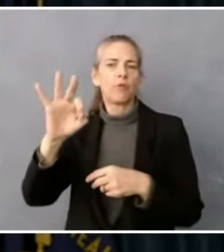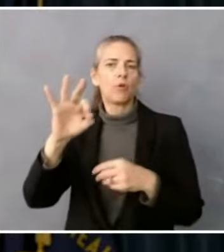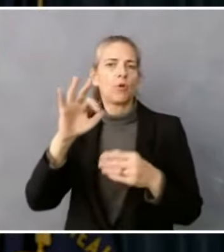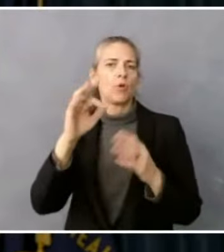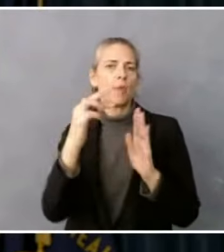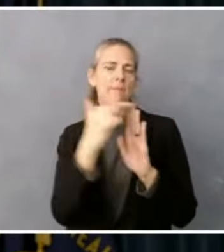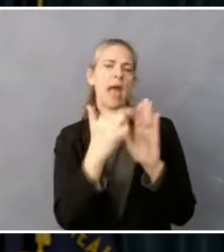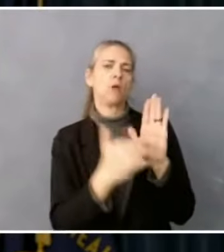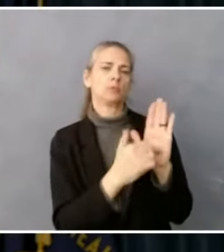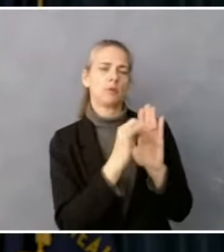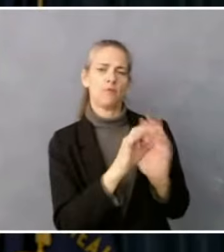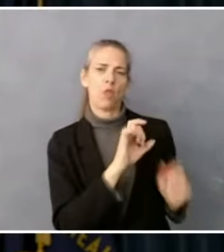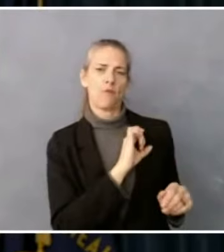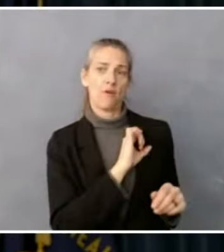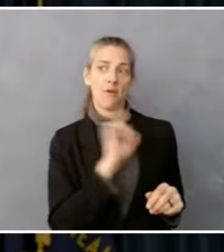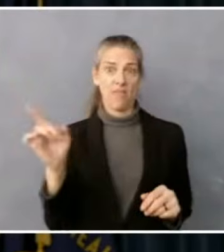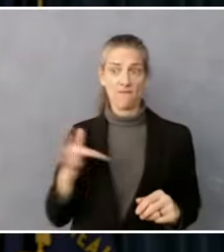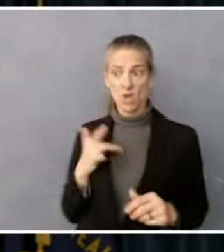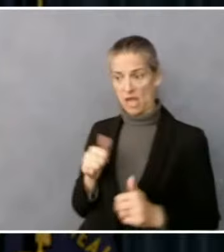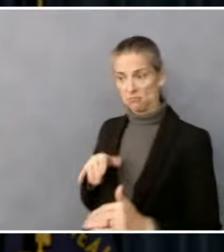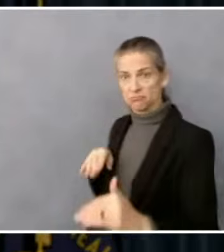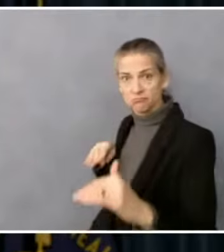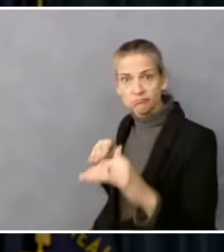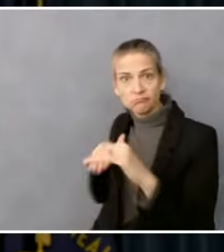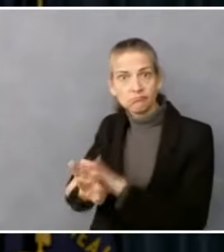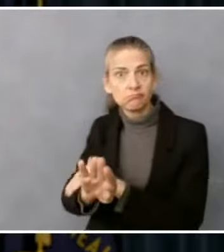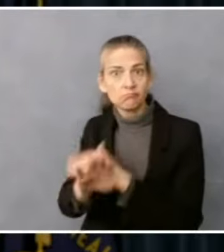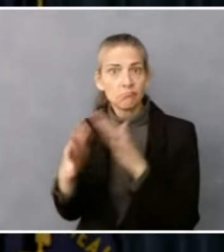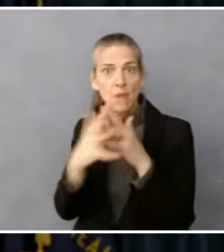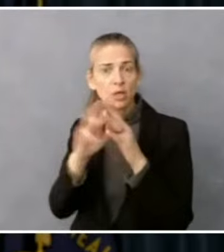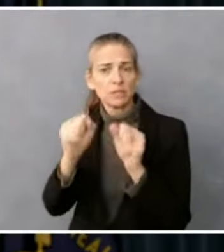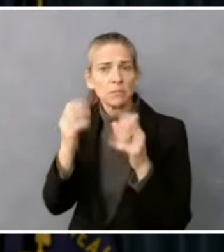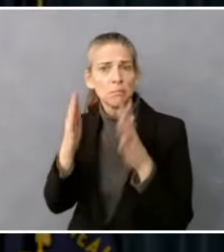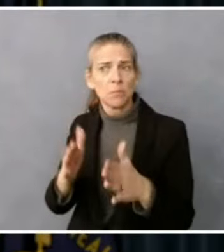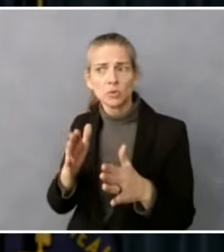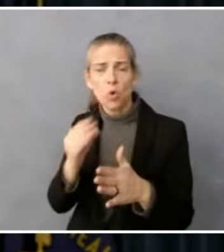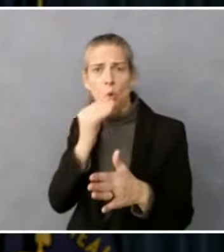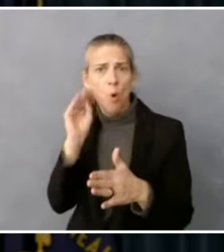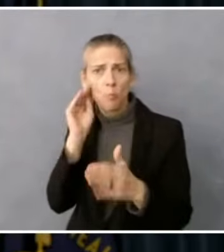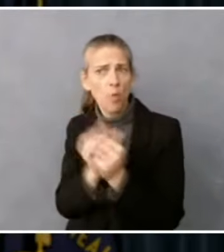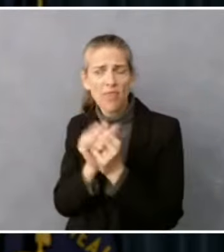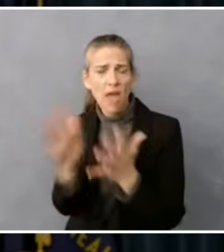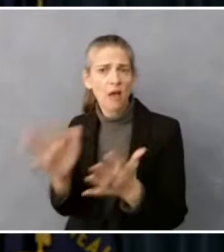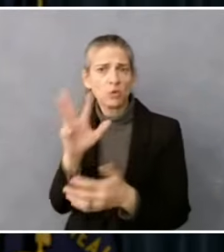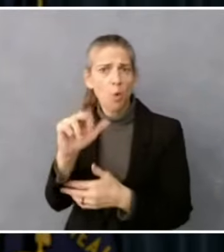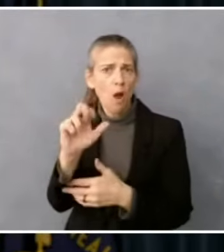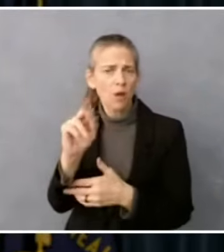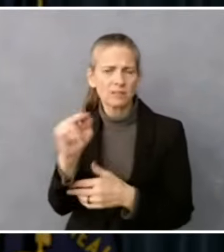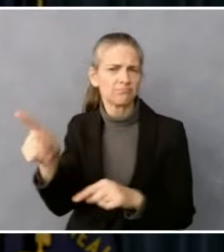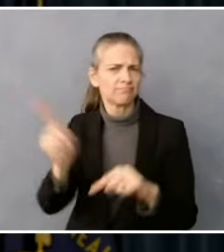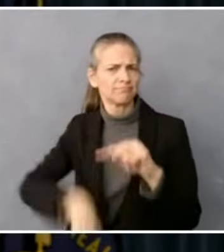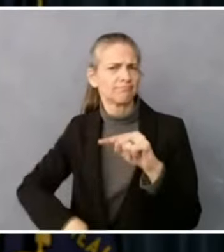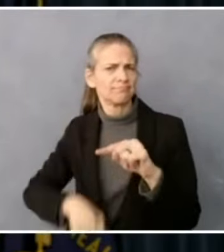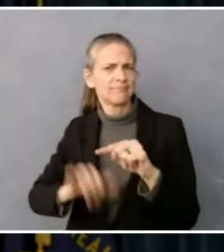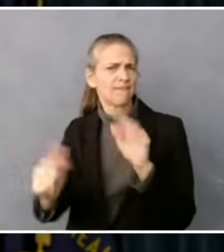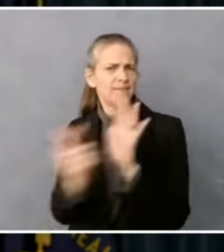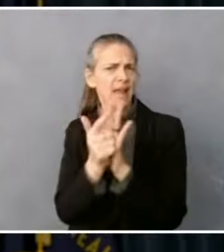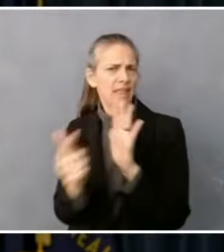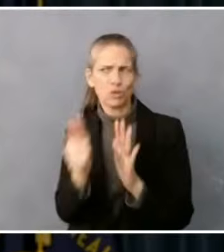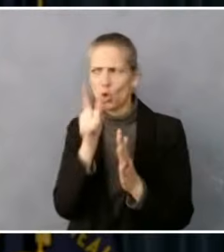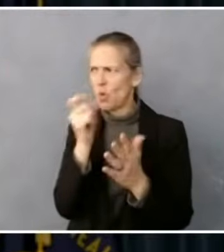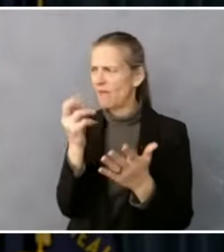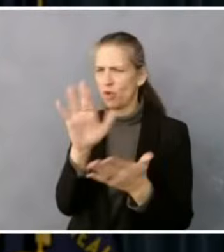believe they can march into an American's home without a judicial warrant. They can't. That's a violation of whoever's